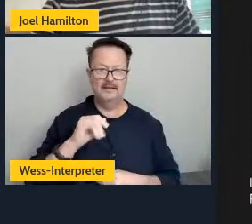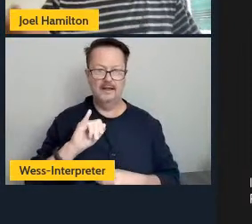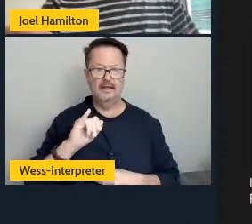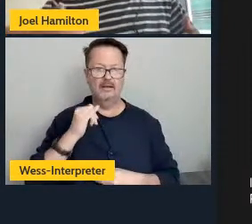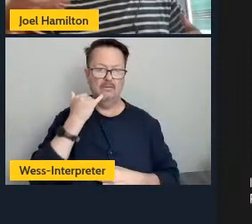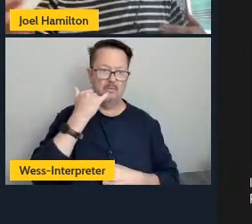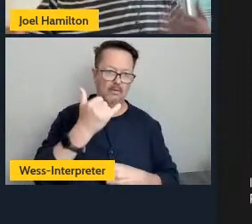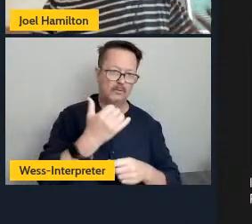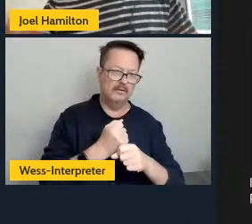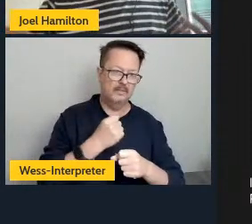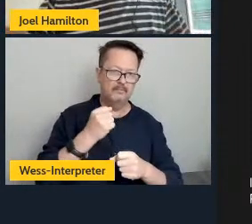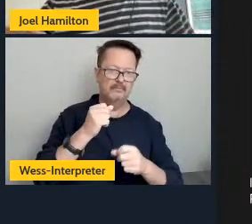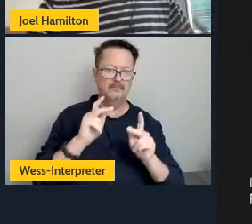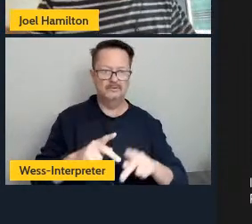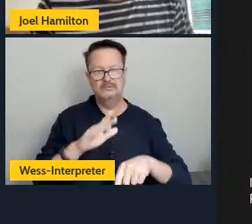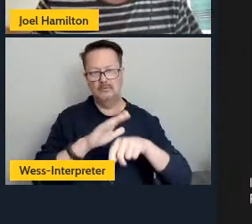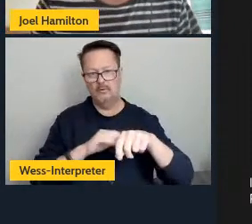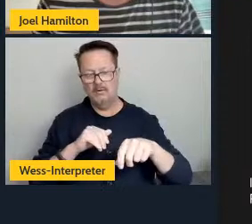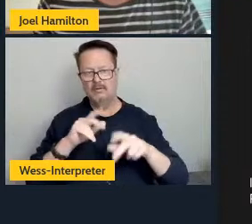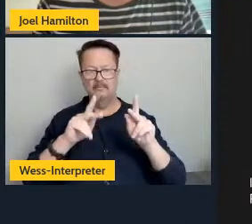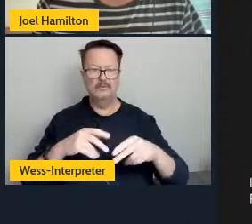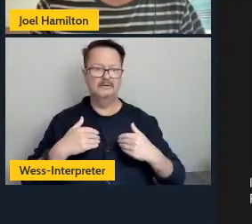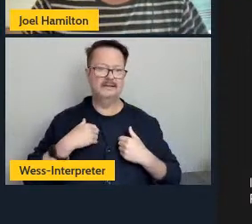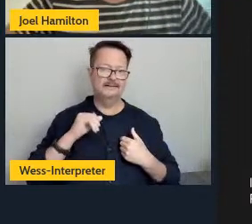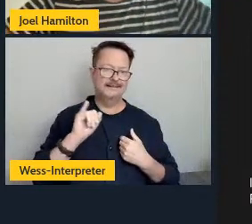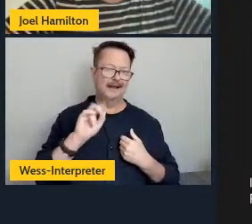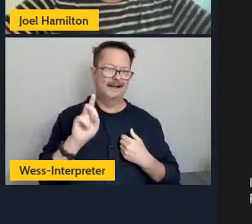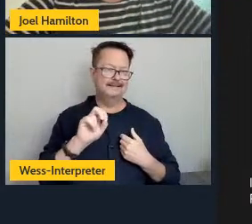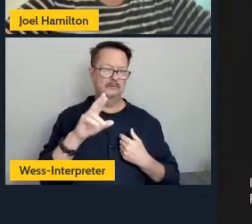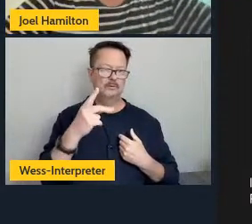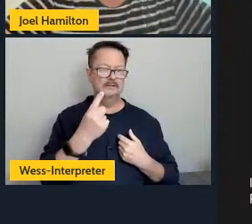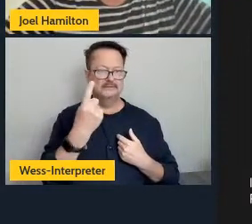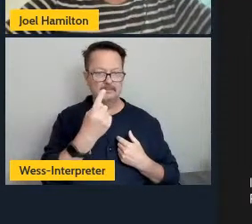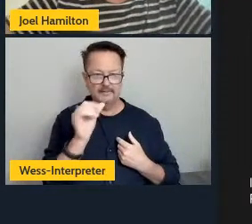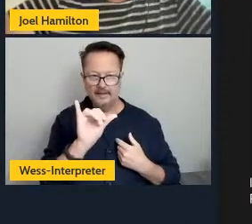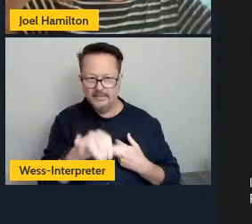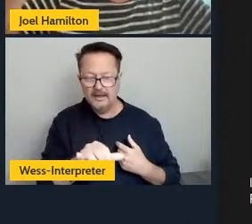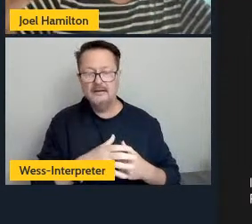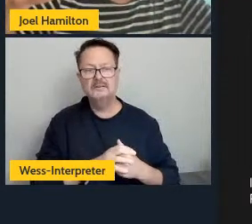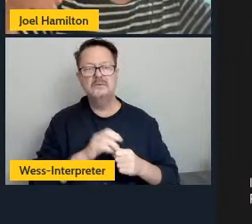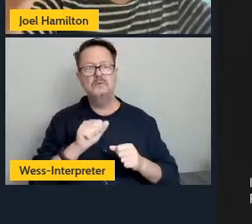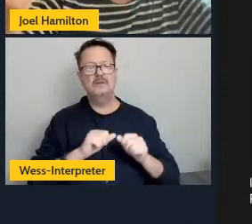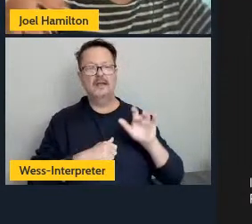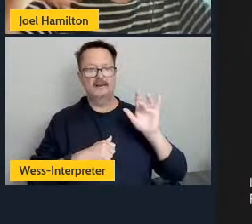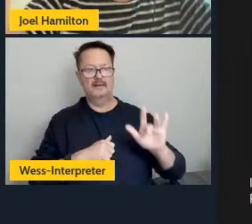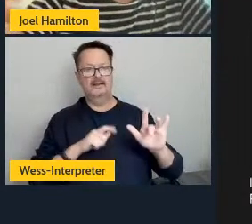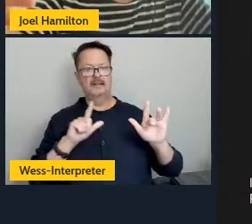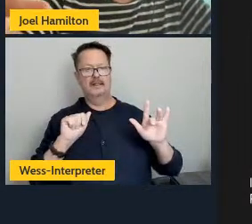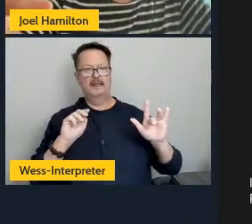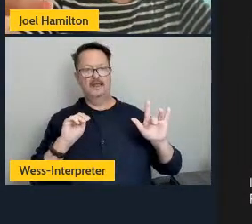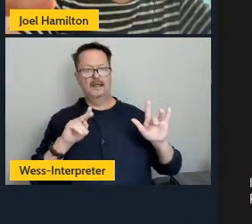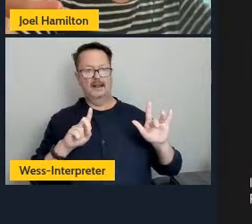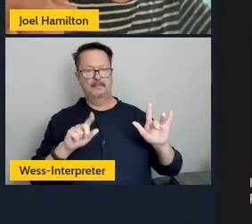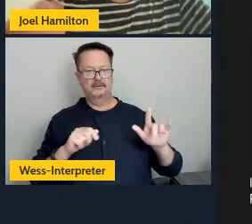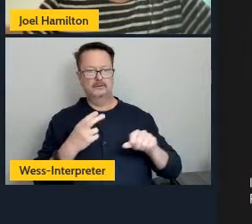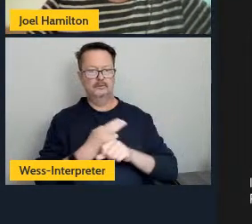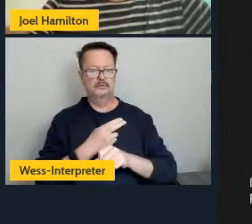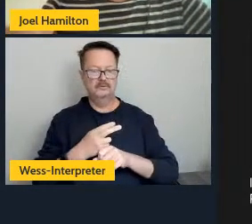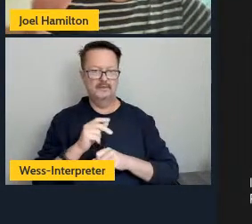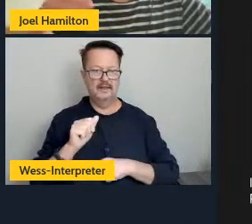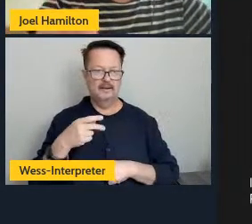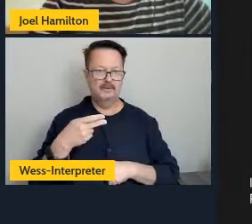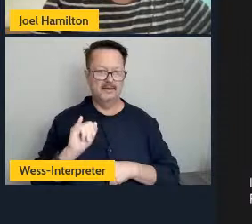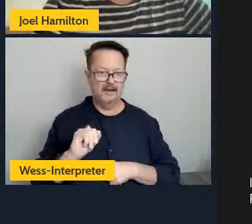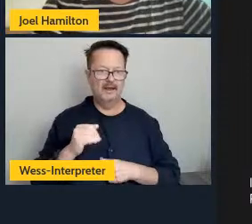data. So let's say our person type also had an ID or something like that. You can hit a lambda using API gateway.